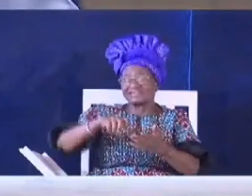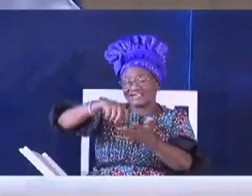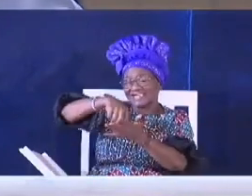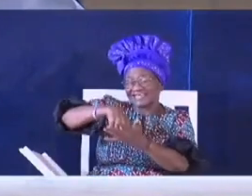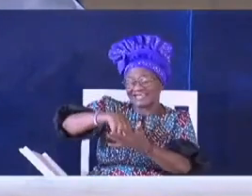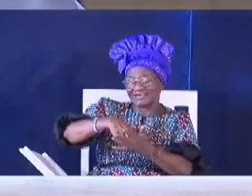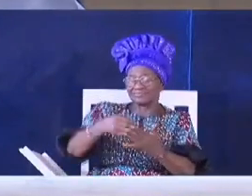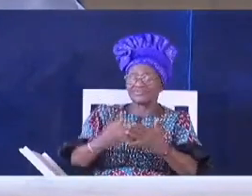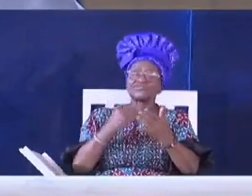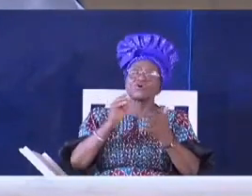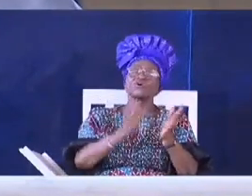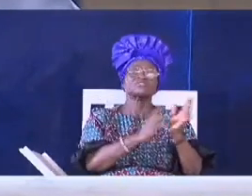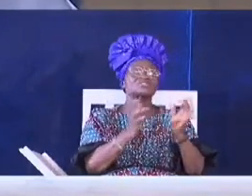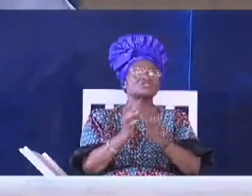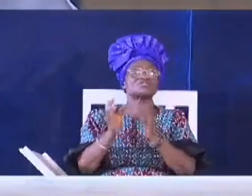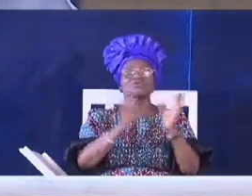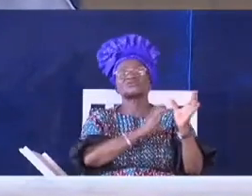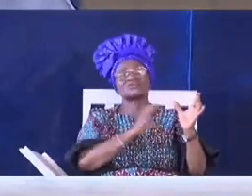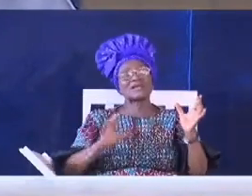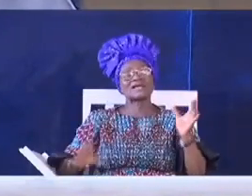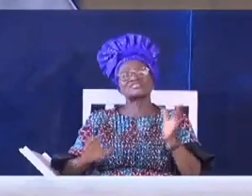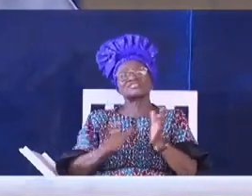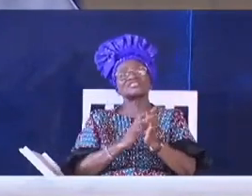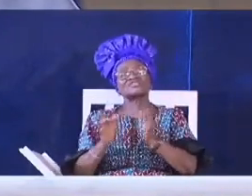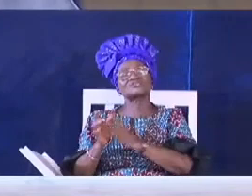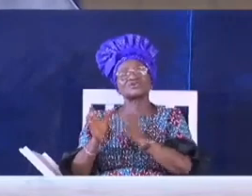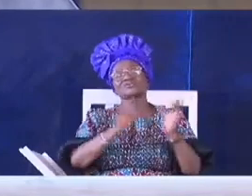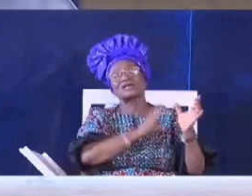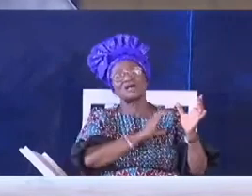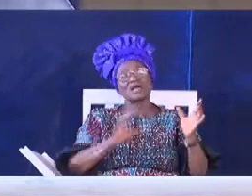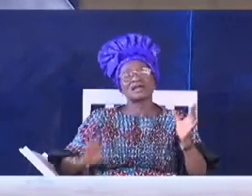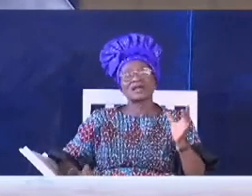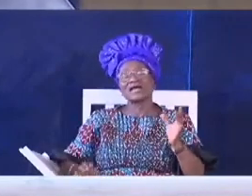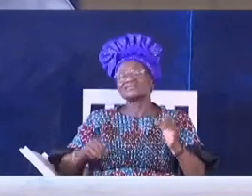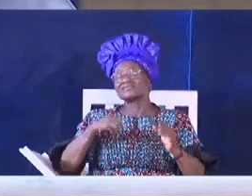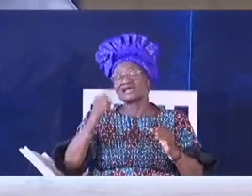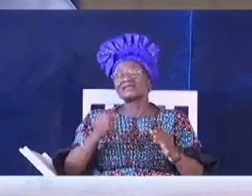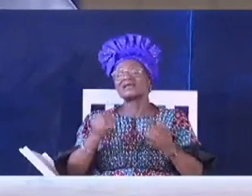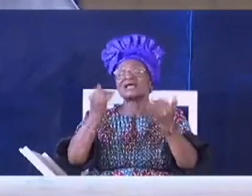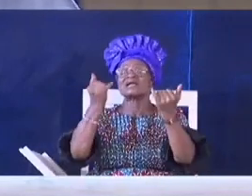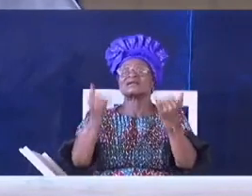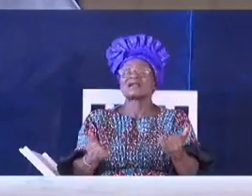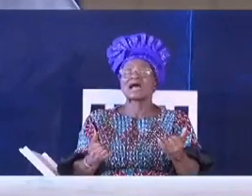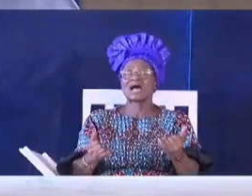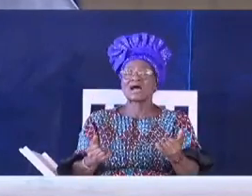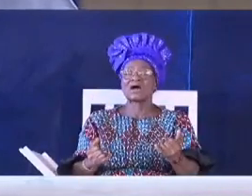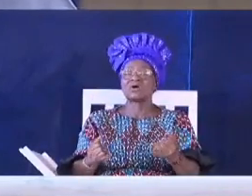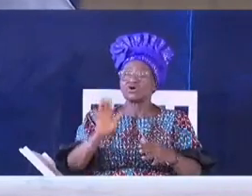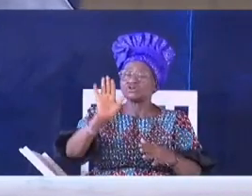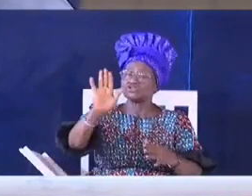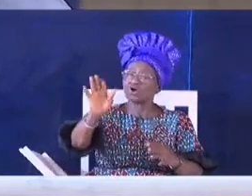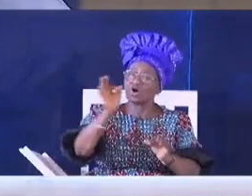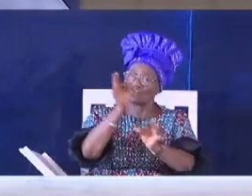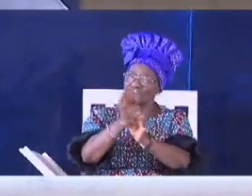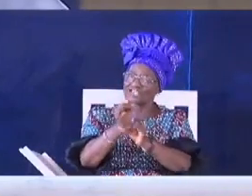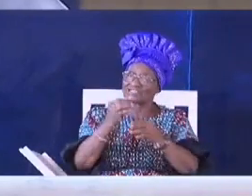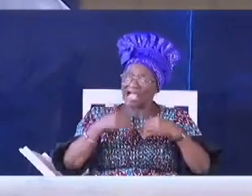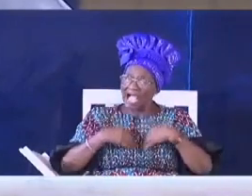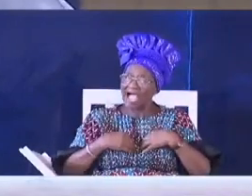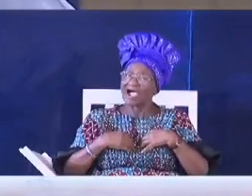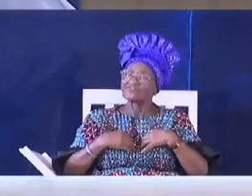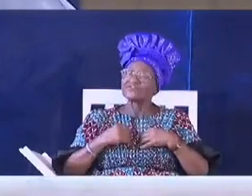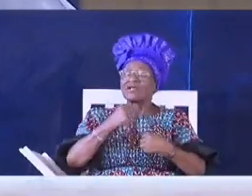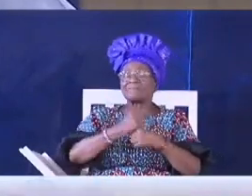said, now your faith has made thee whole.